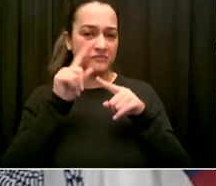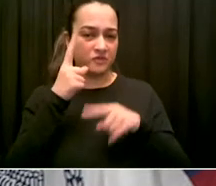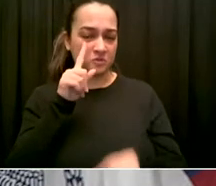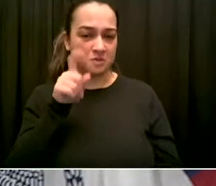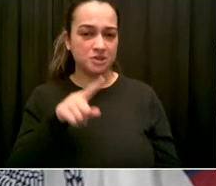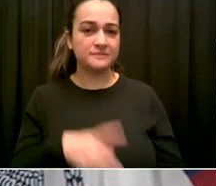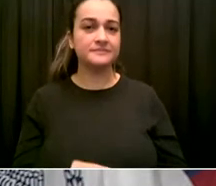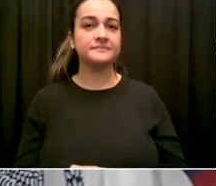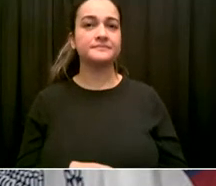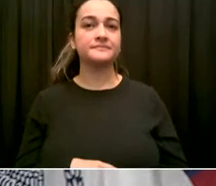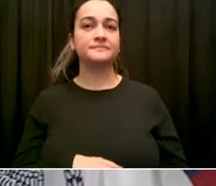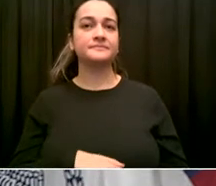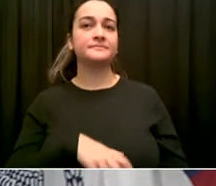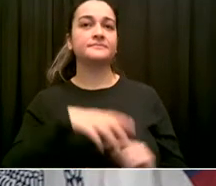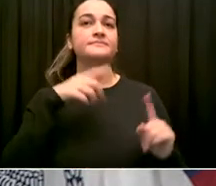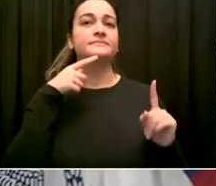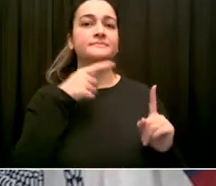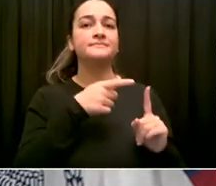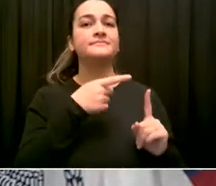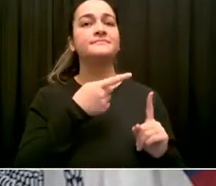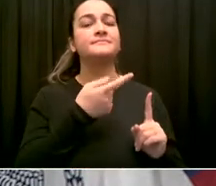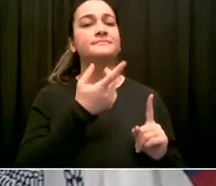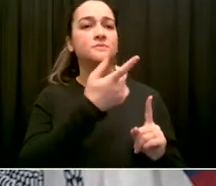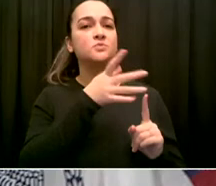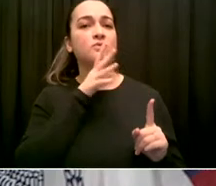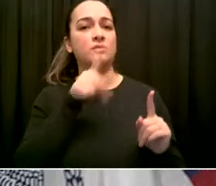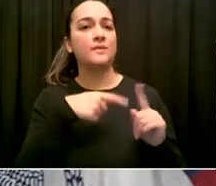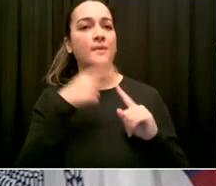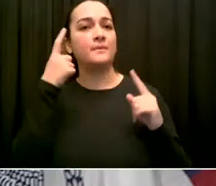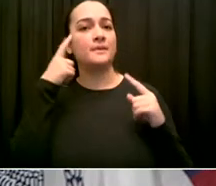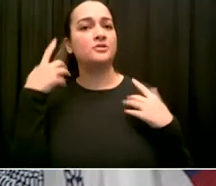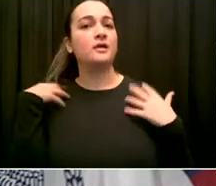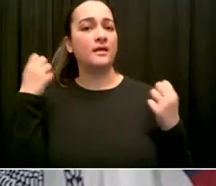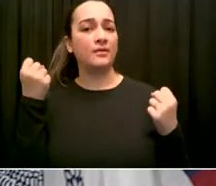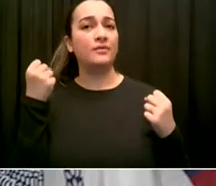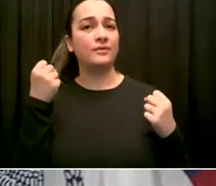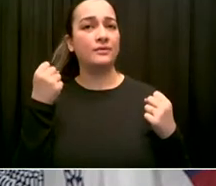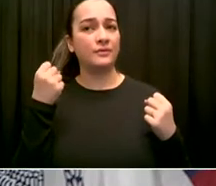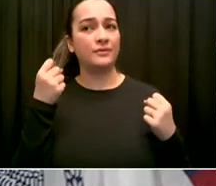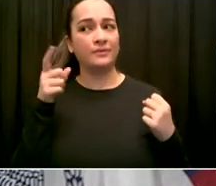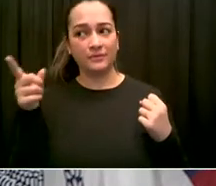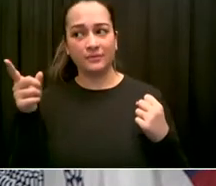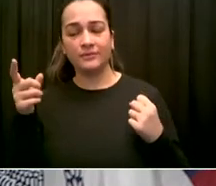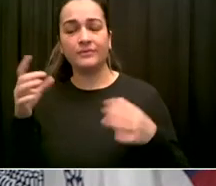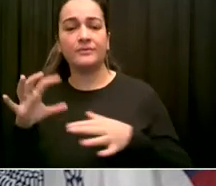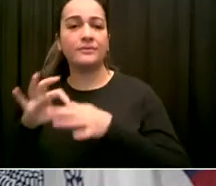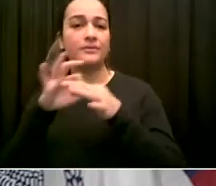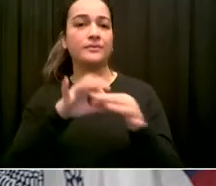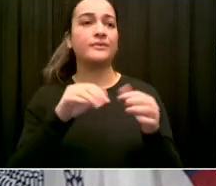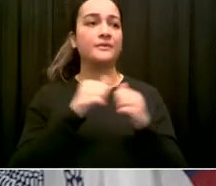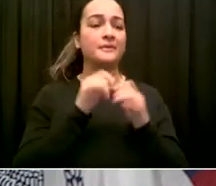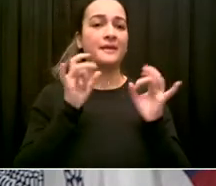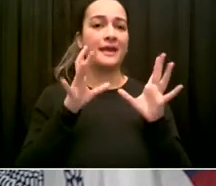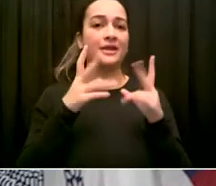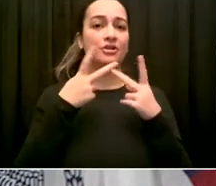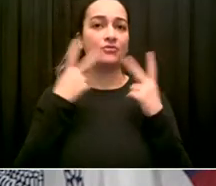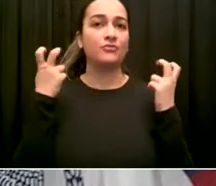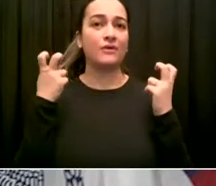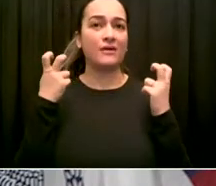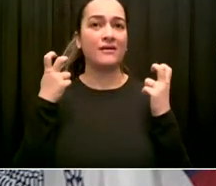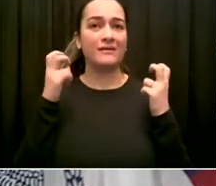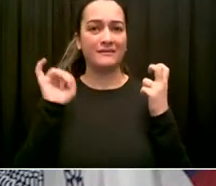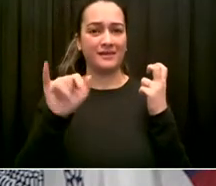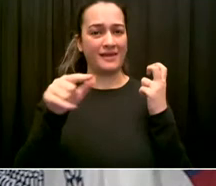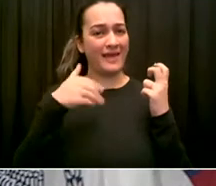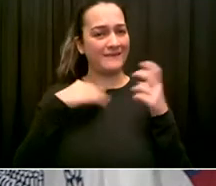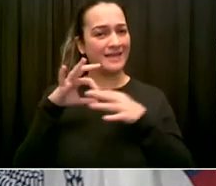Is there anything the city can do? We have been focusing for years on the nexus between serious and